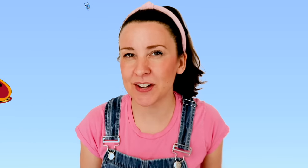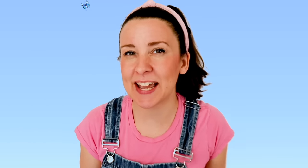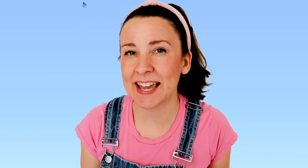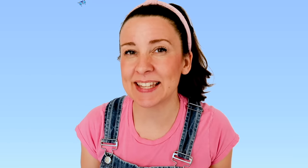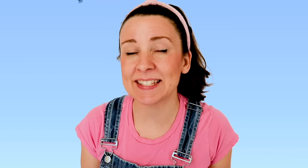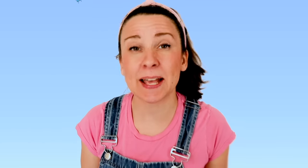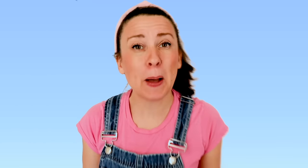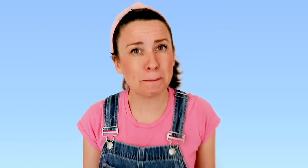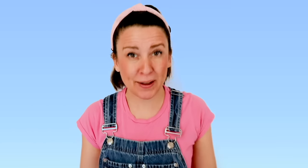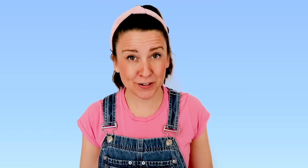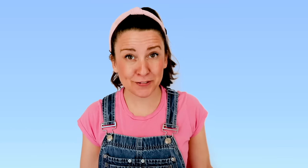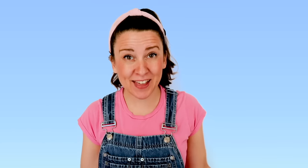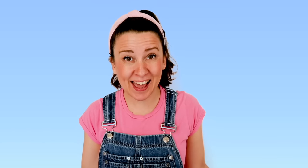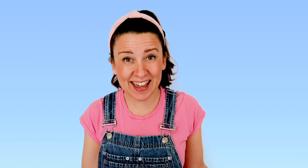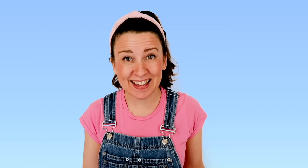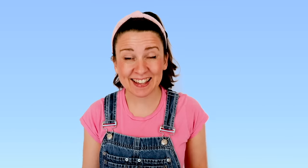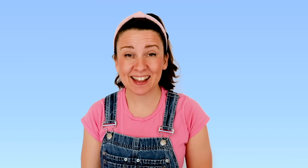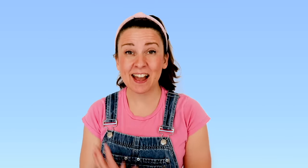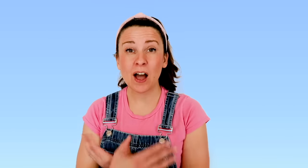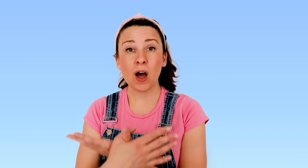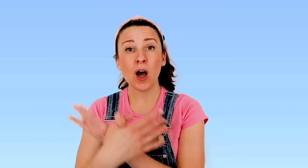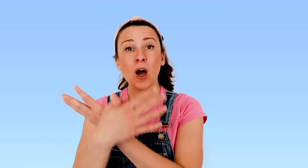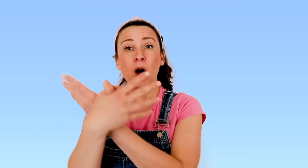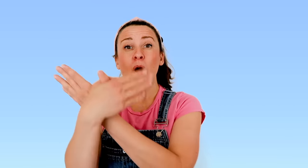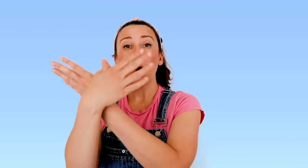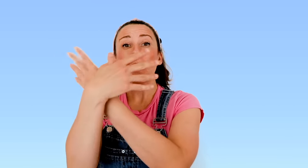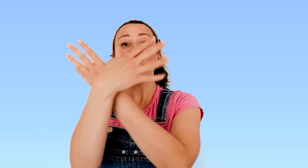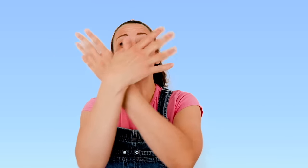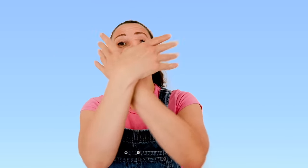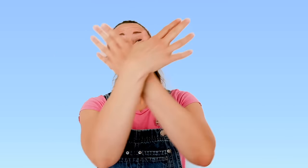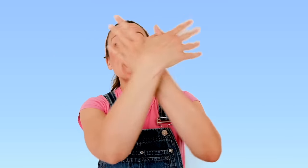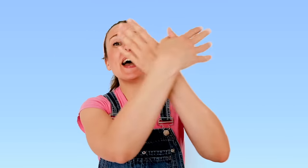can you make your hands a butterfly?